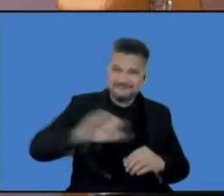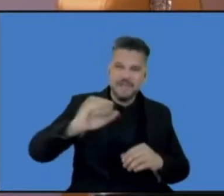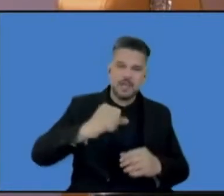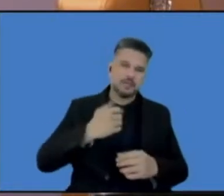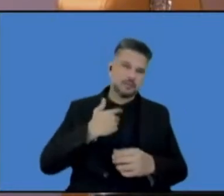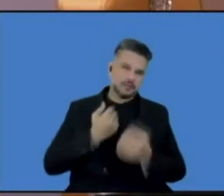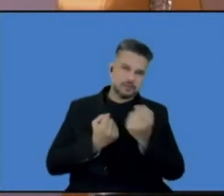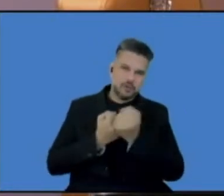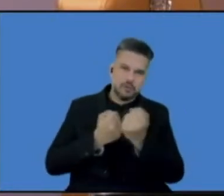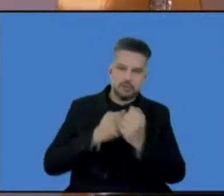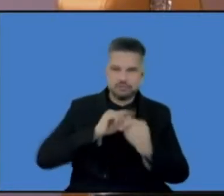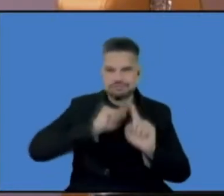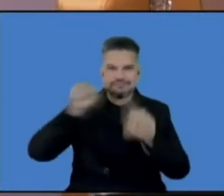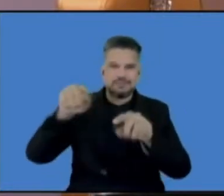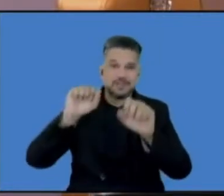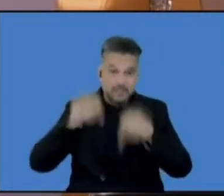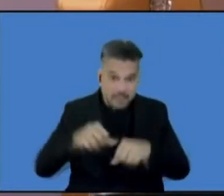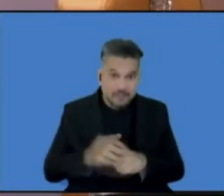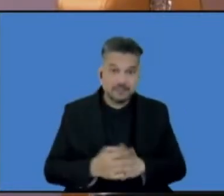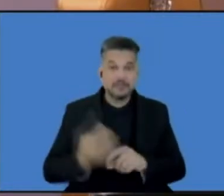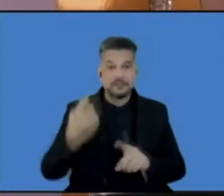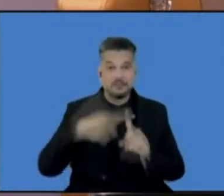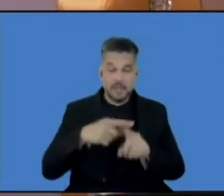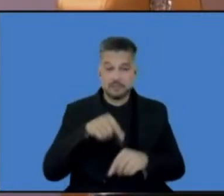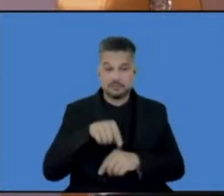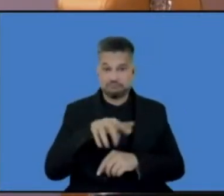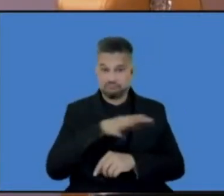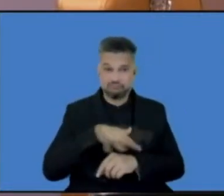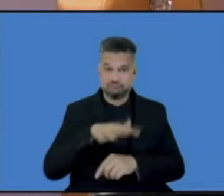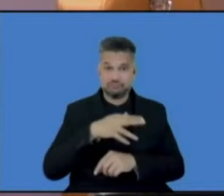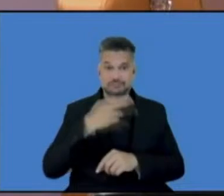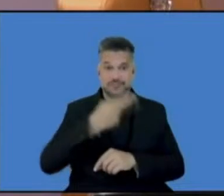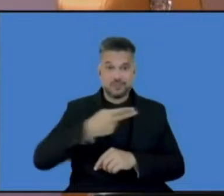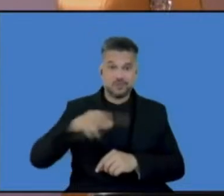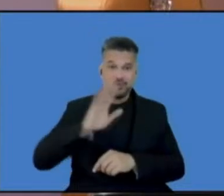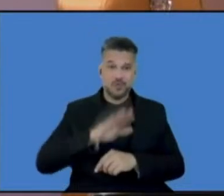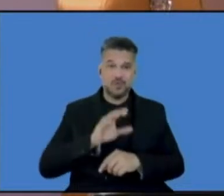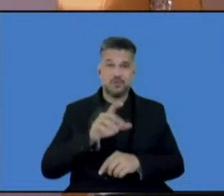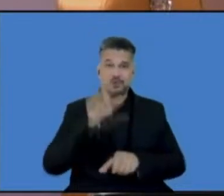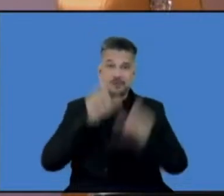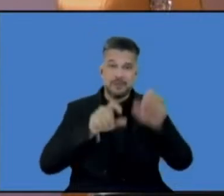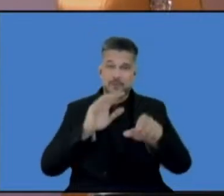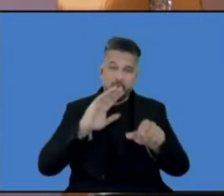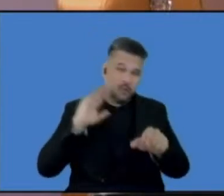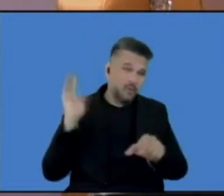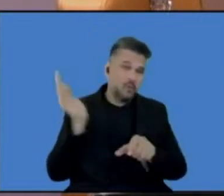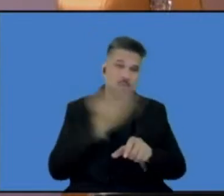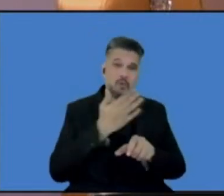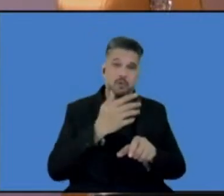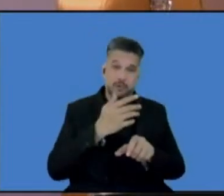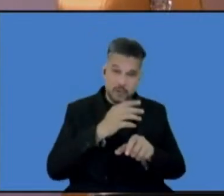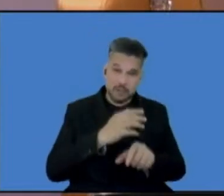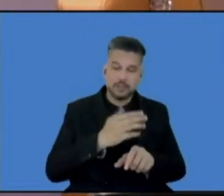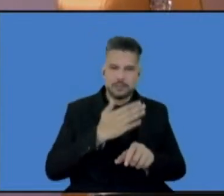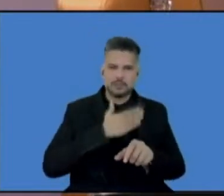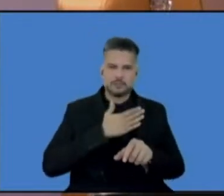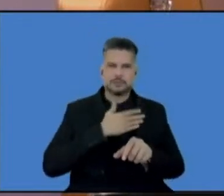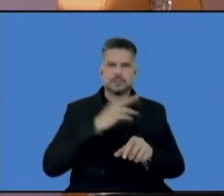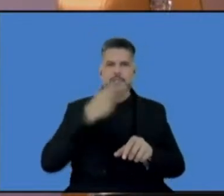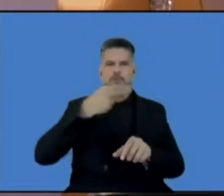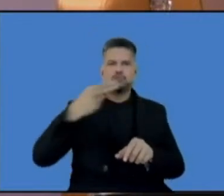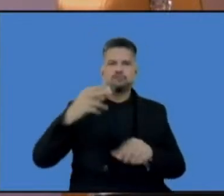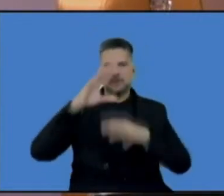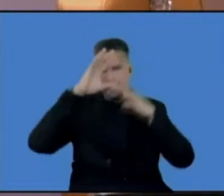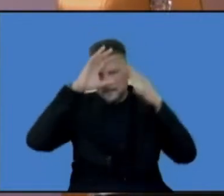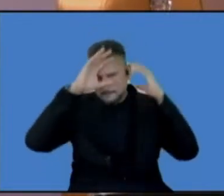services and protection of Indonesian citizens is very paramount, and then we have that in all Indonesian embassies and